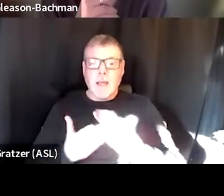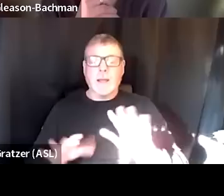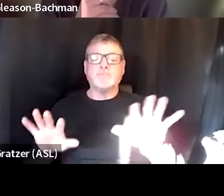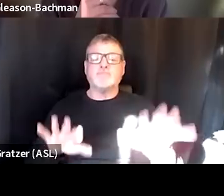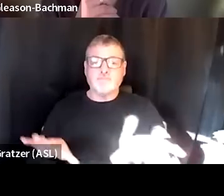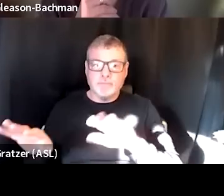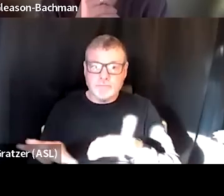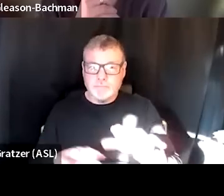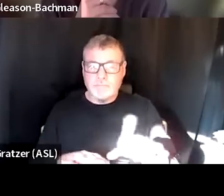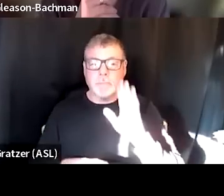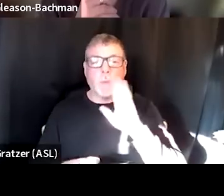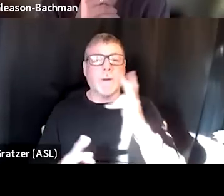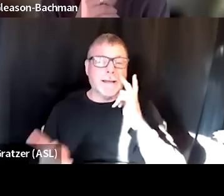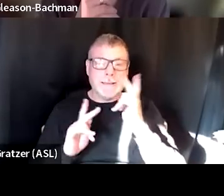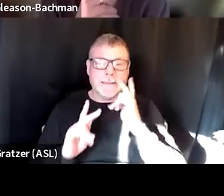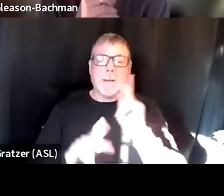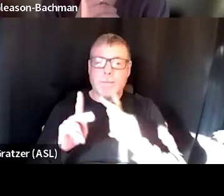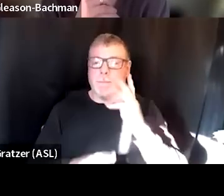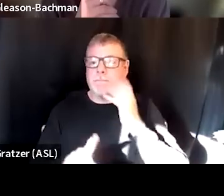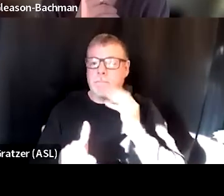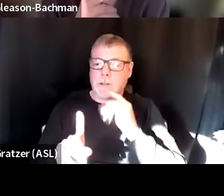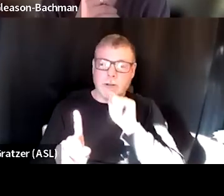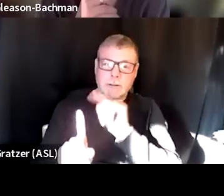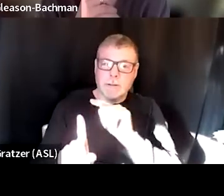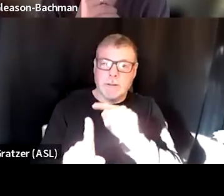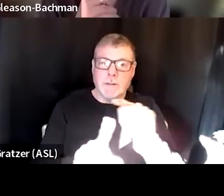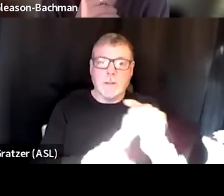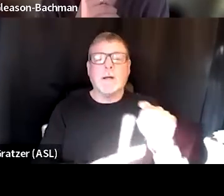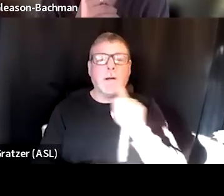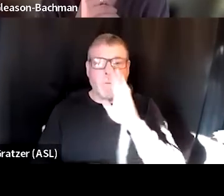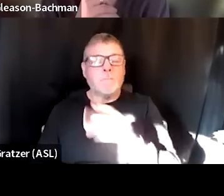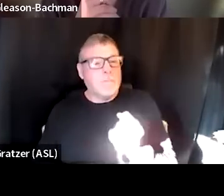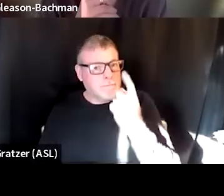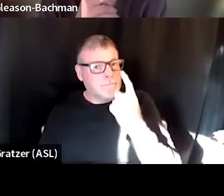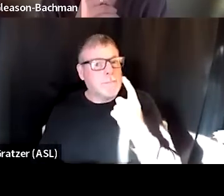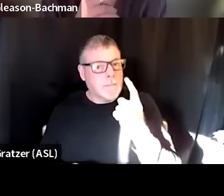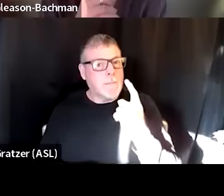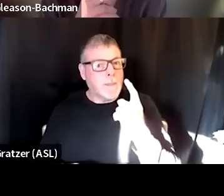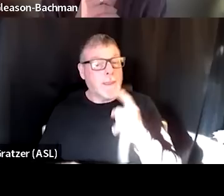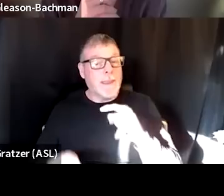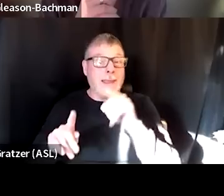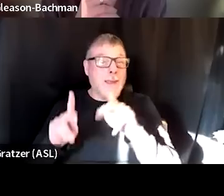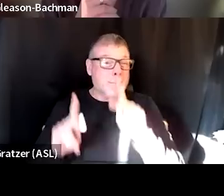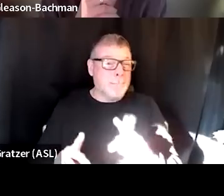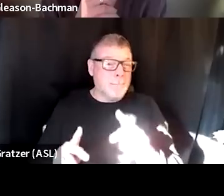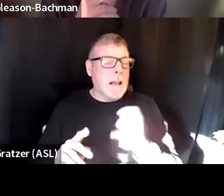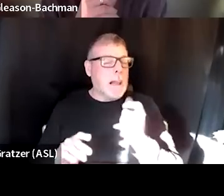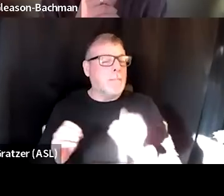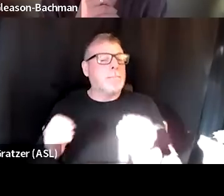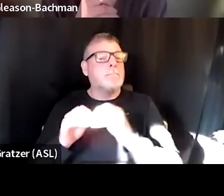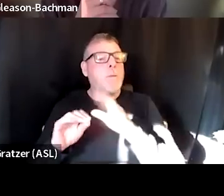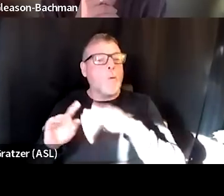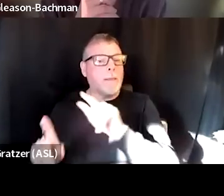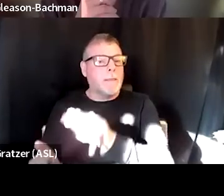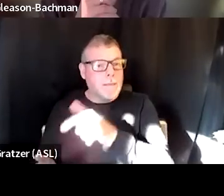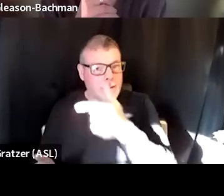a lot of the stuff that people are going through at the time, and you'll understand that, hey, this person needs a little bit more than the next.